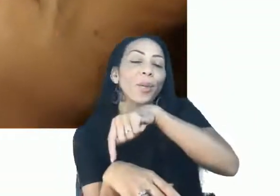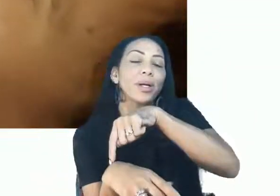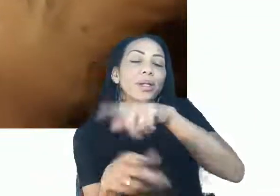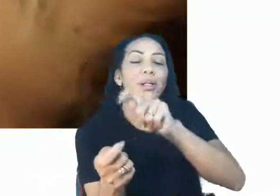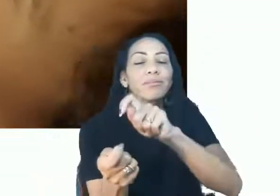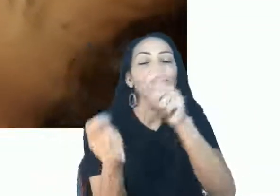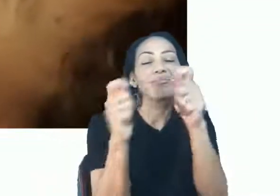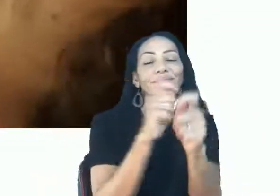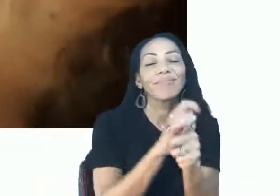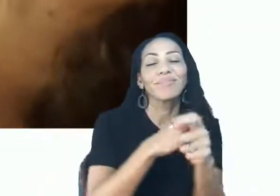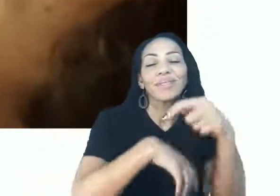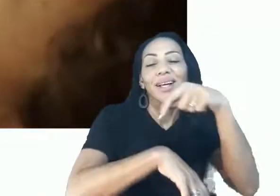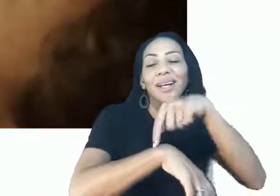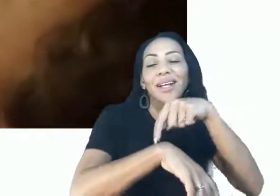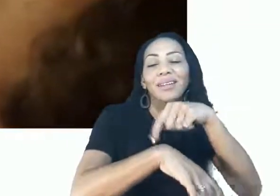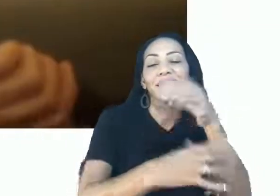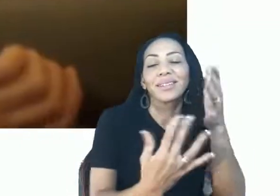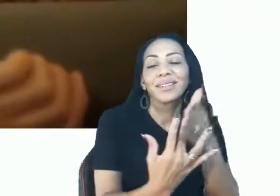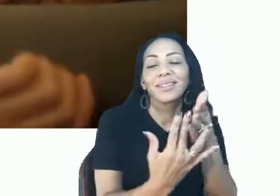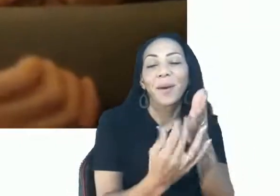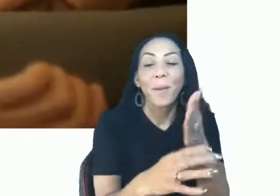between before and after,